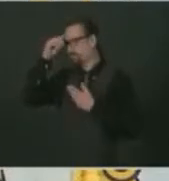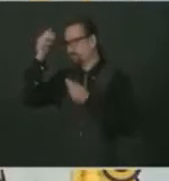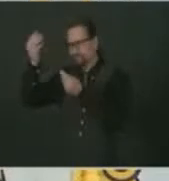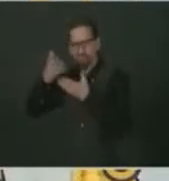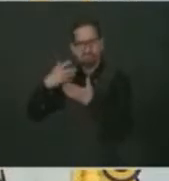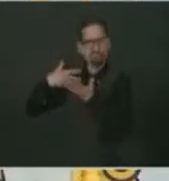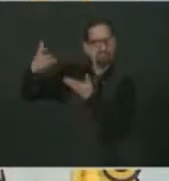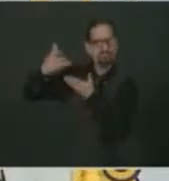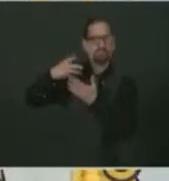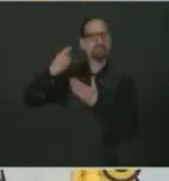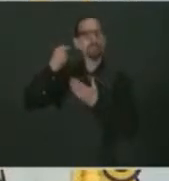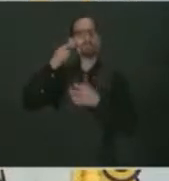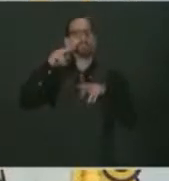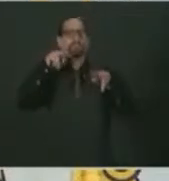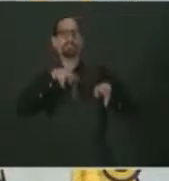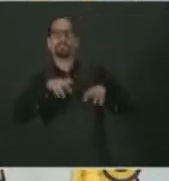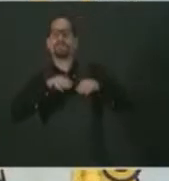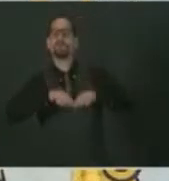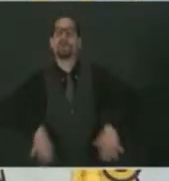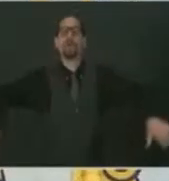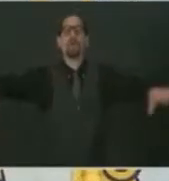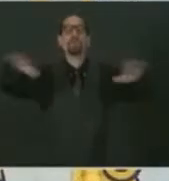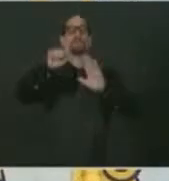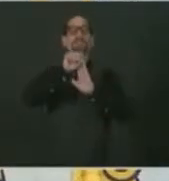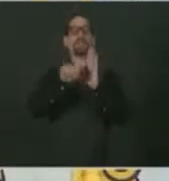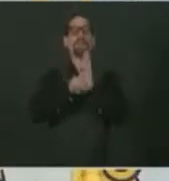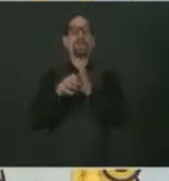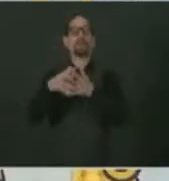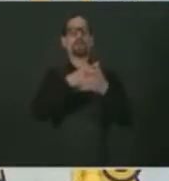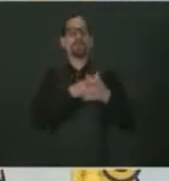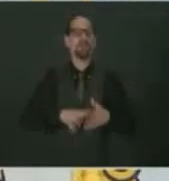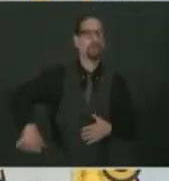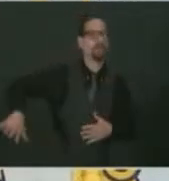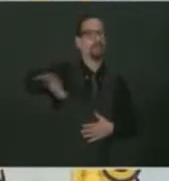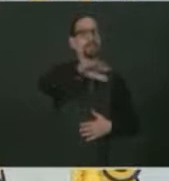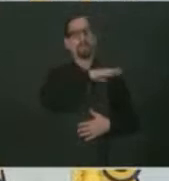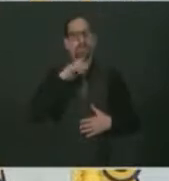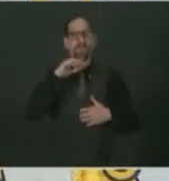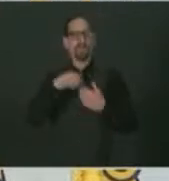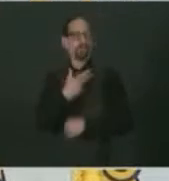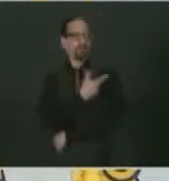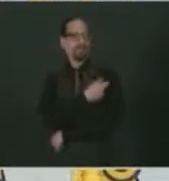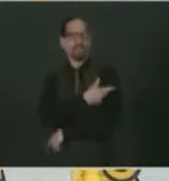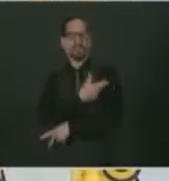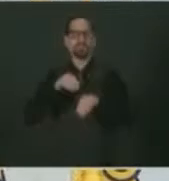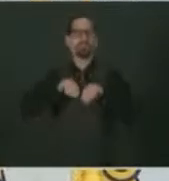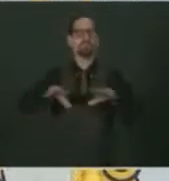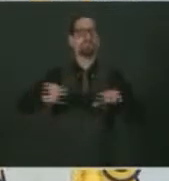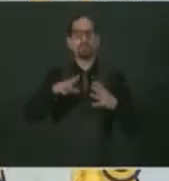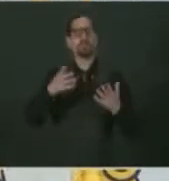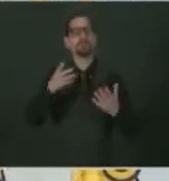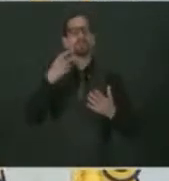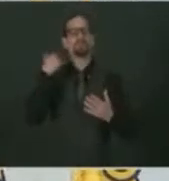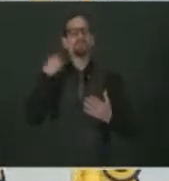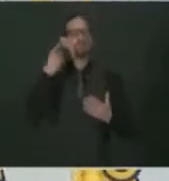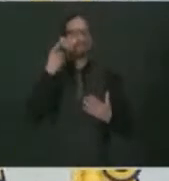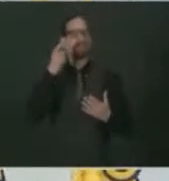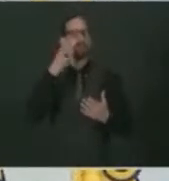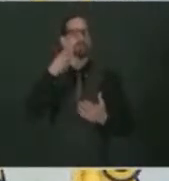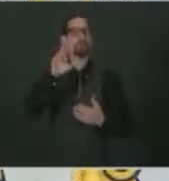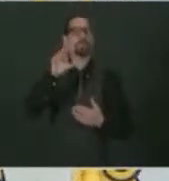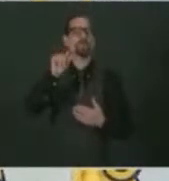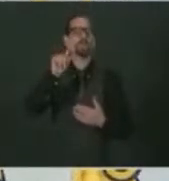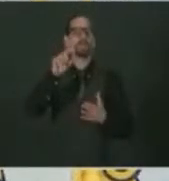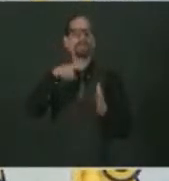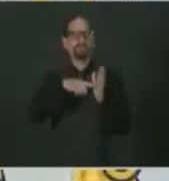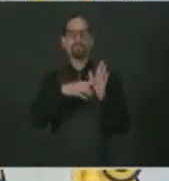across any metrics that are out there that we're being measured by. It's good news for people in Rhode Island. They should be encouraged